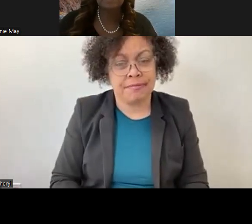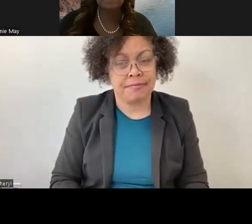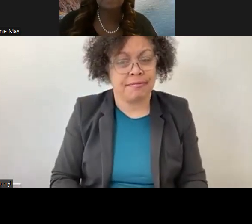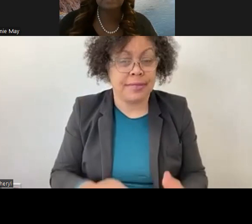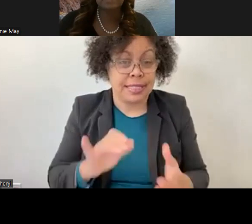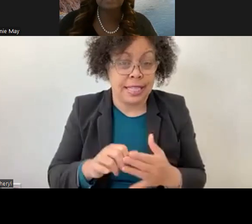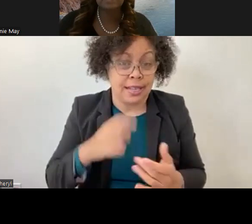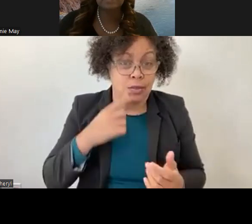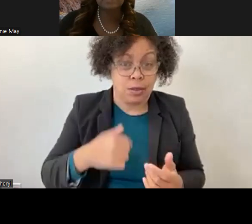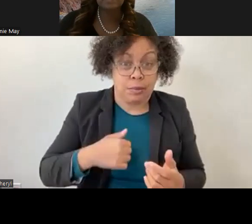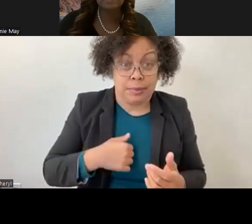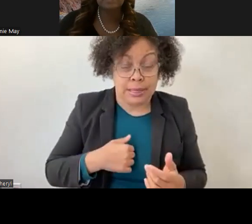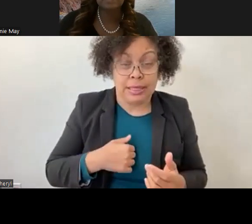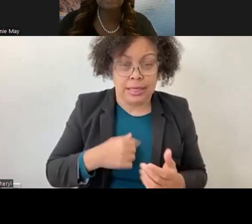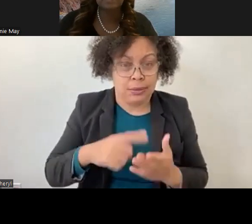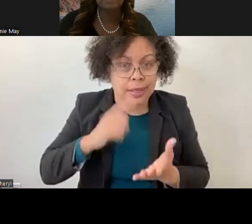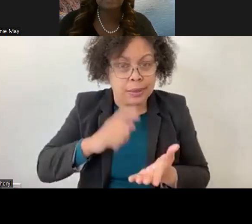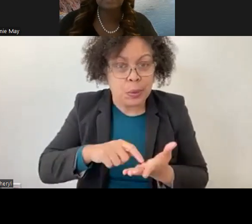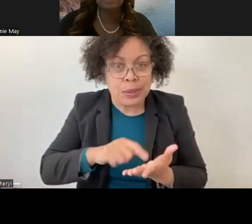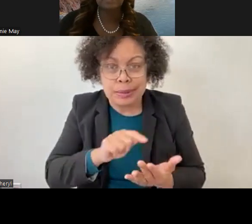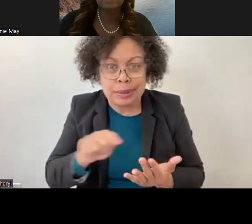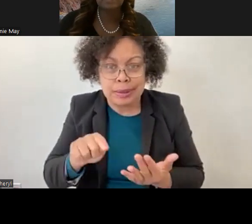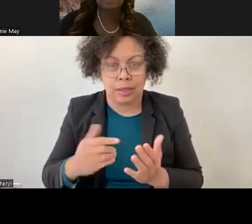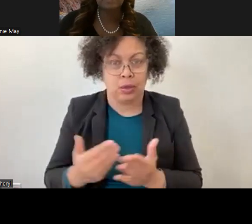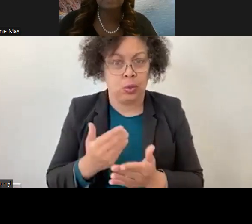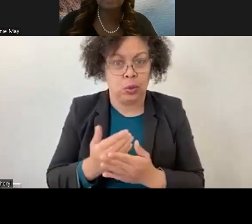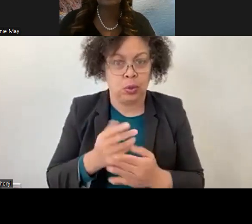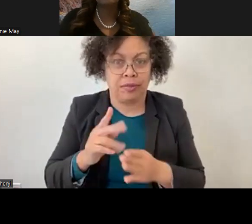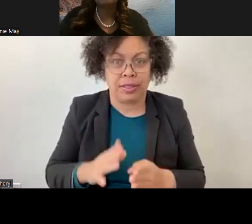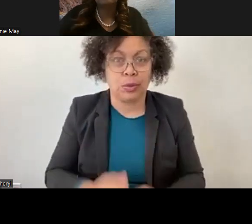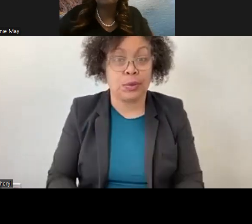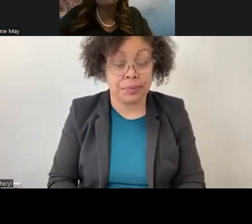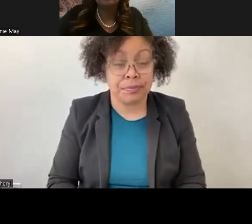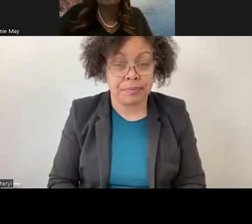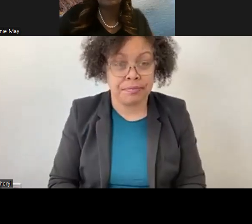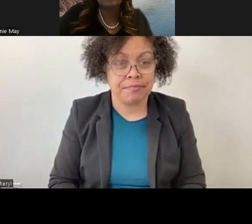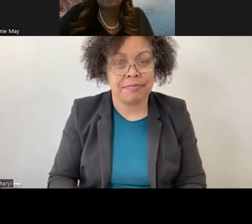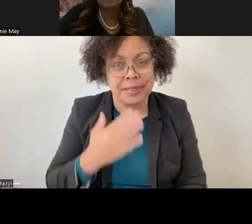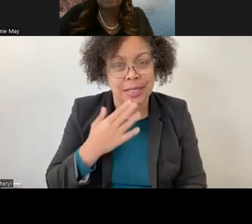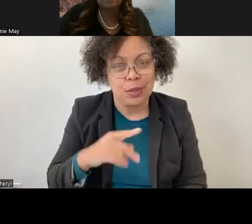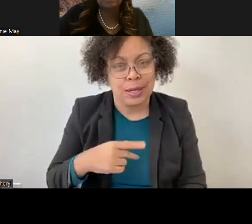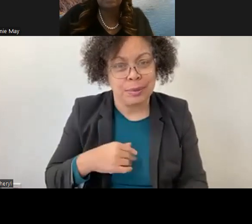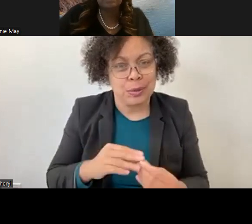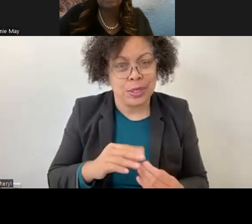for me is where I'm seeing it the most. And I'll let someone else go, but thank you for allowing me to share that.